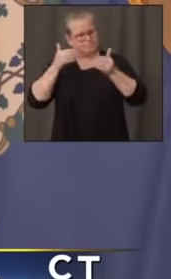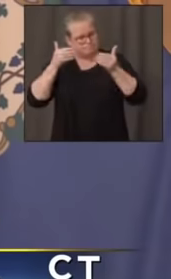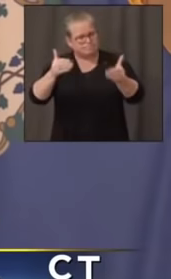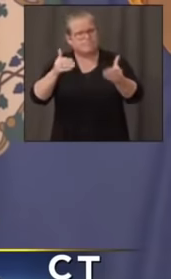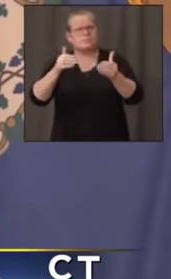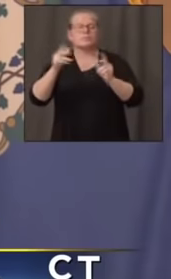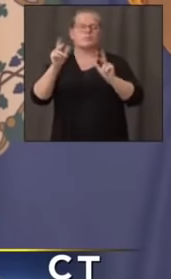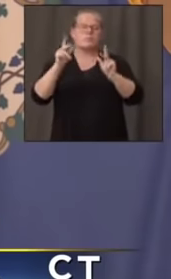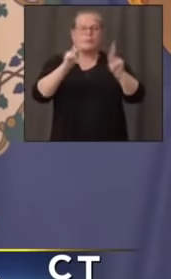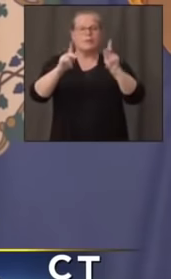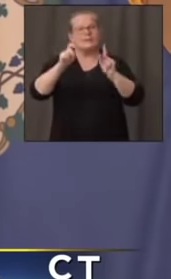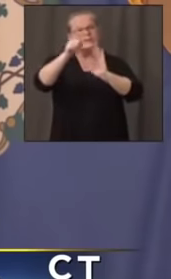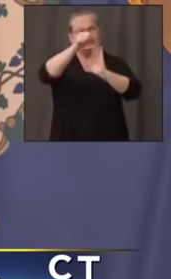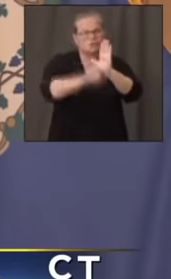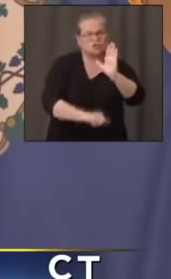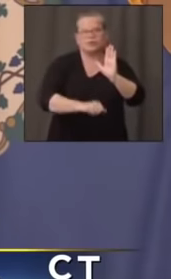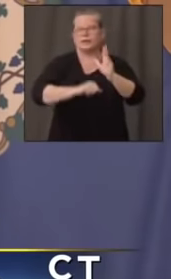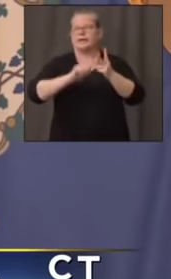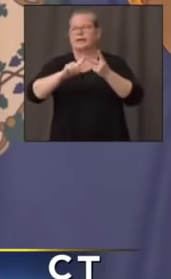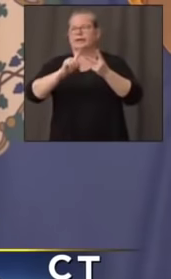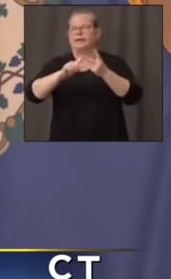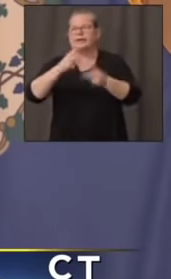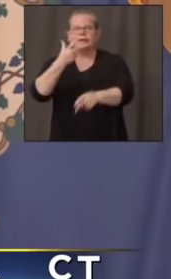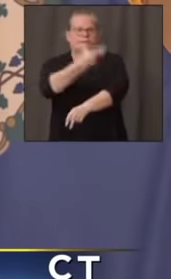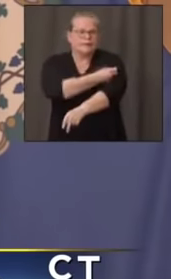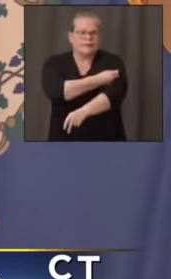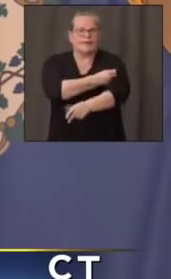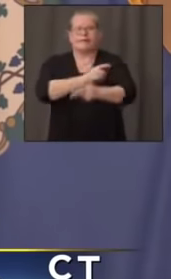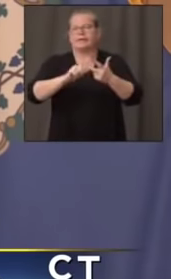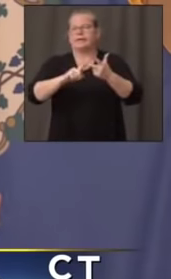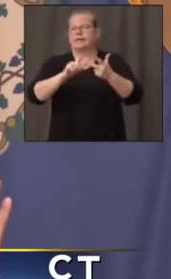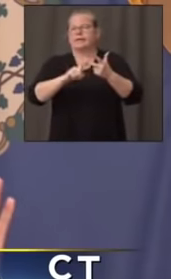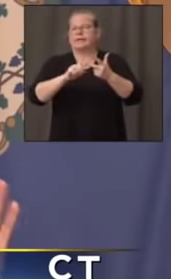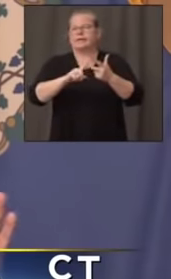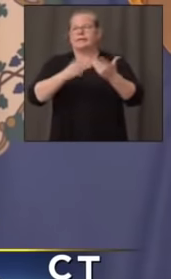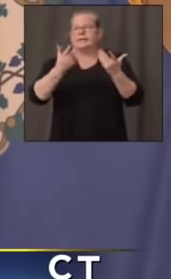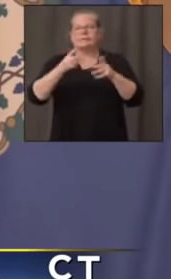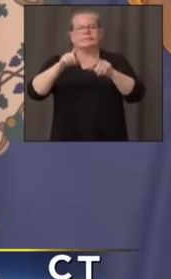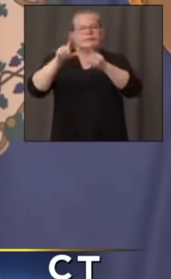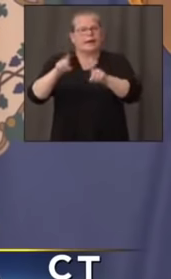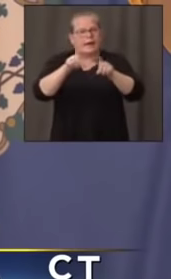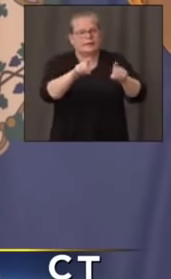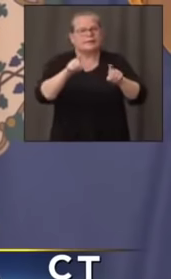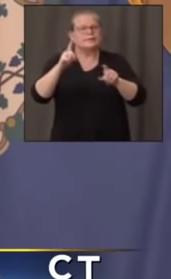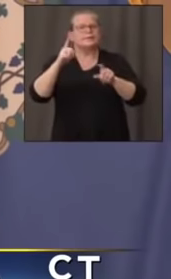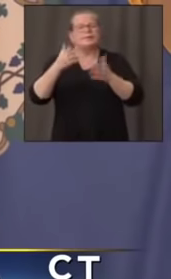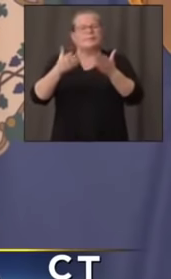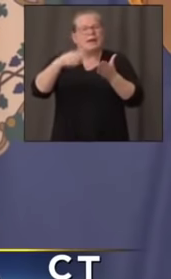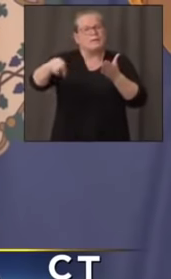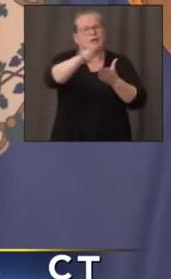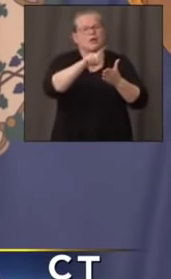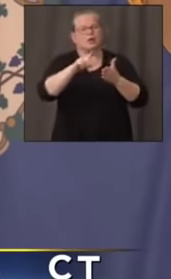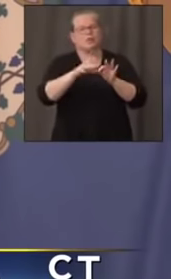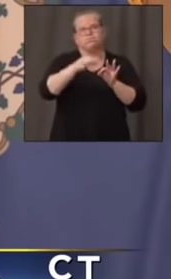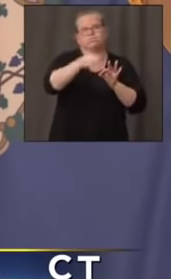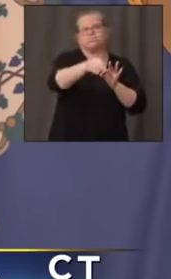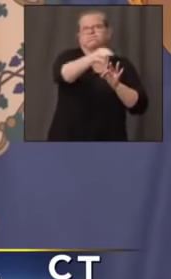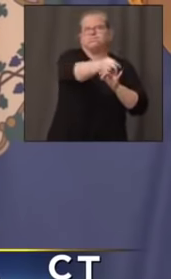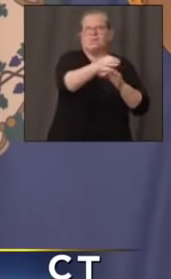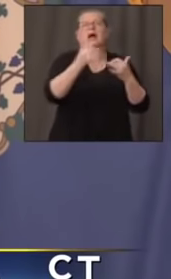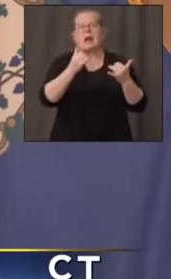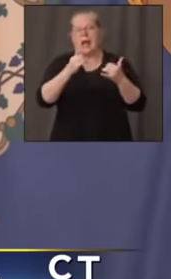doing vaccinations, they are doing mammograms, and all the tests that maybe you have put out for a while. Hospitals